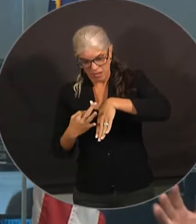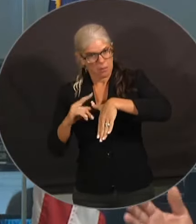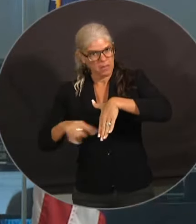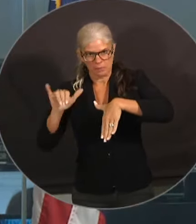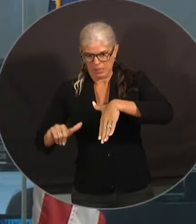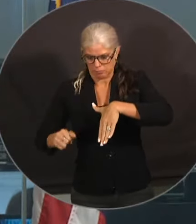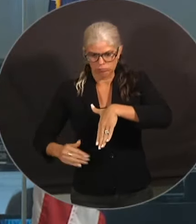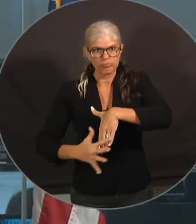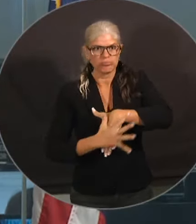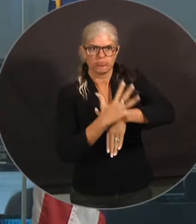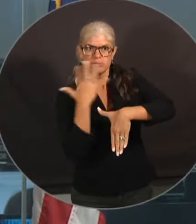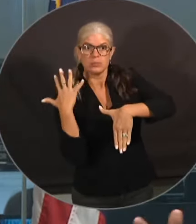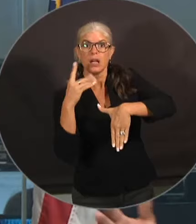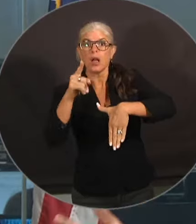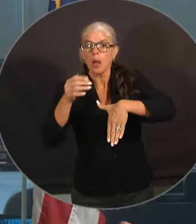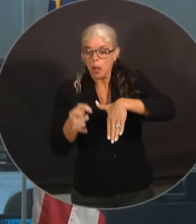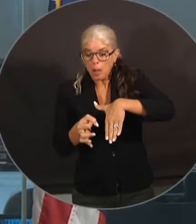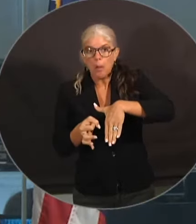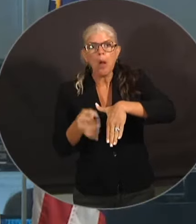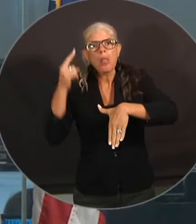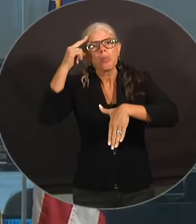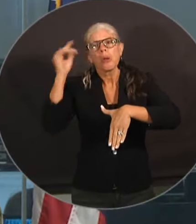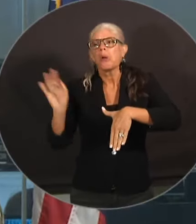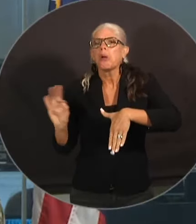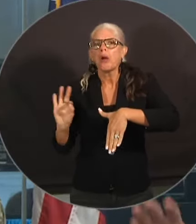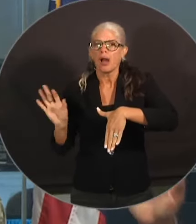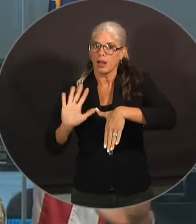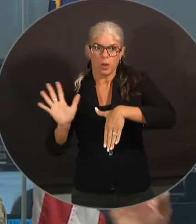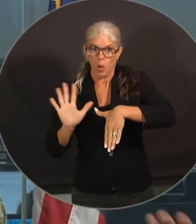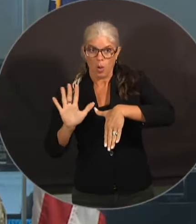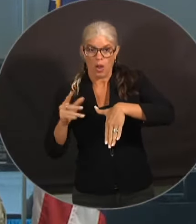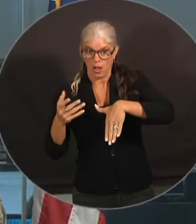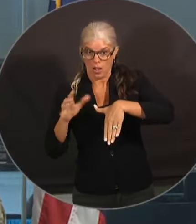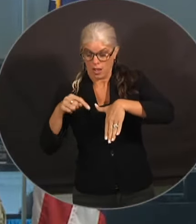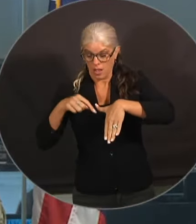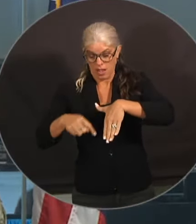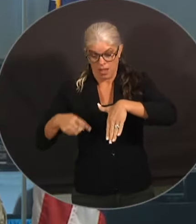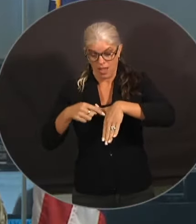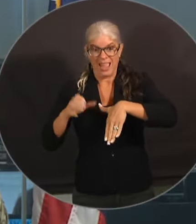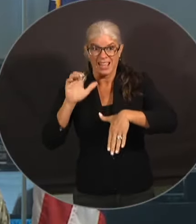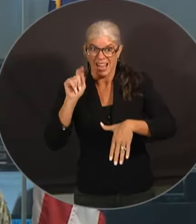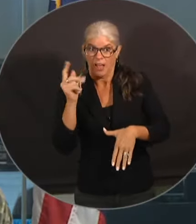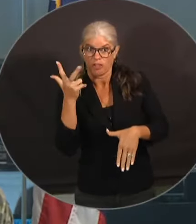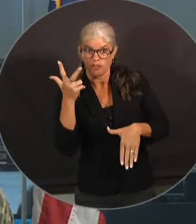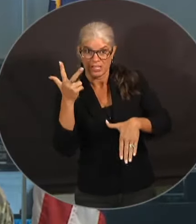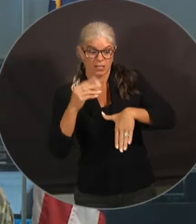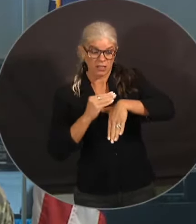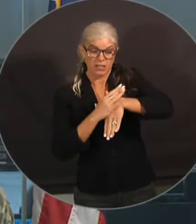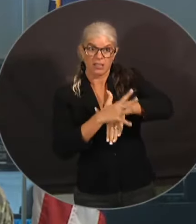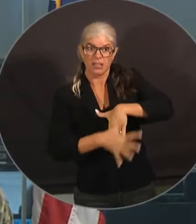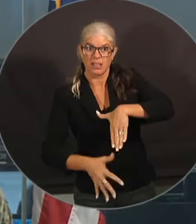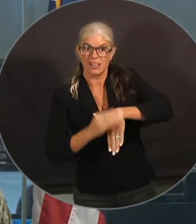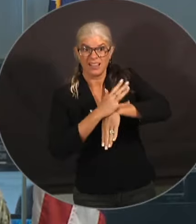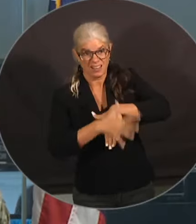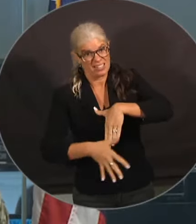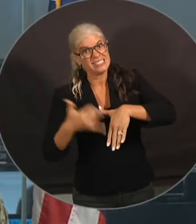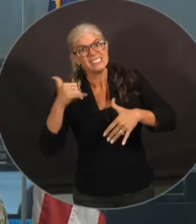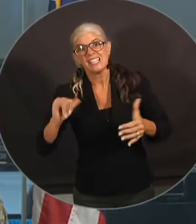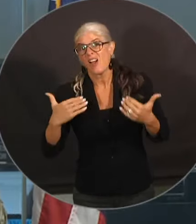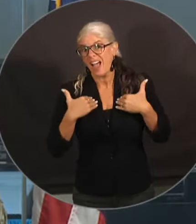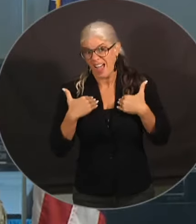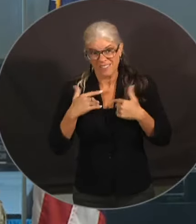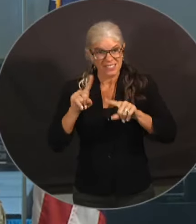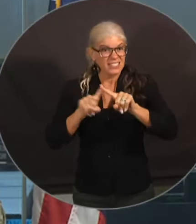necessarily mean you're going to have a hurricane Category 3 winds, say on the east coast of Florida, but you are going to have